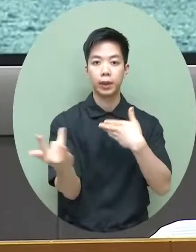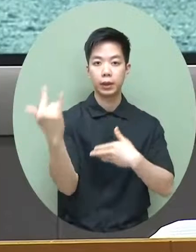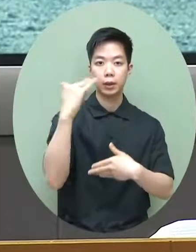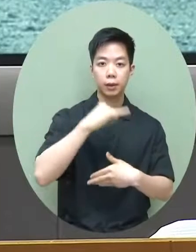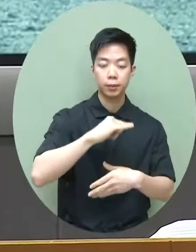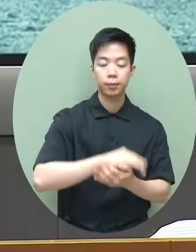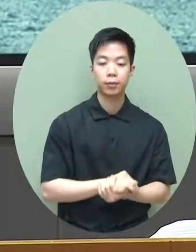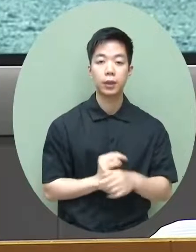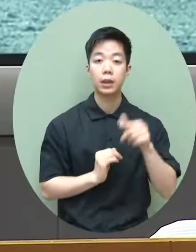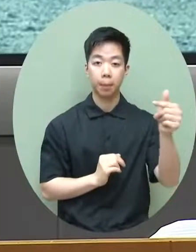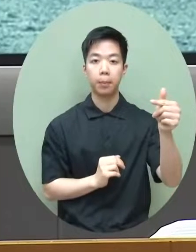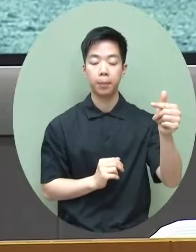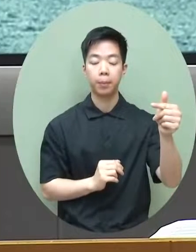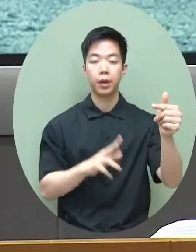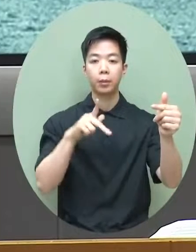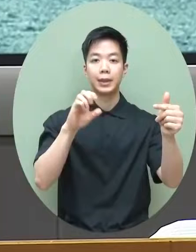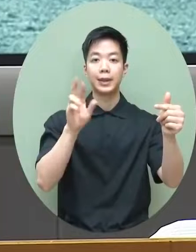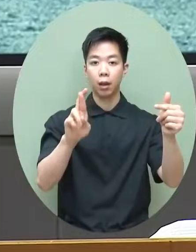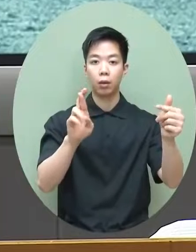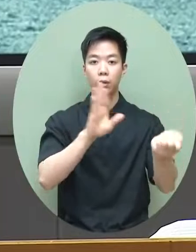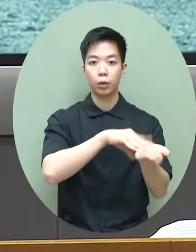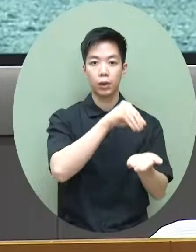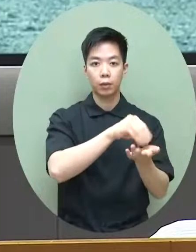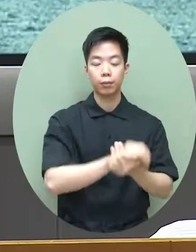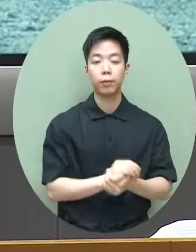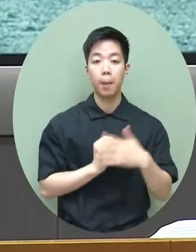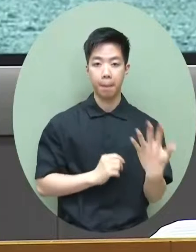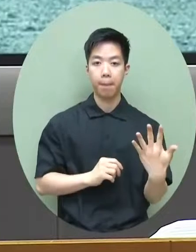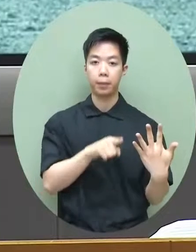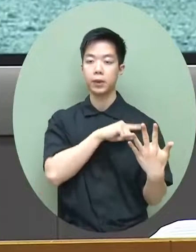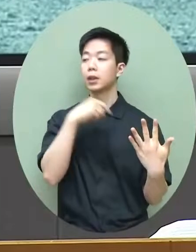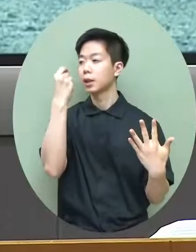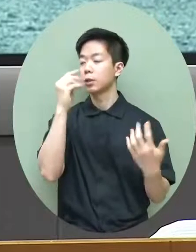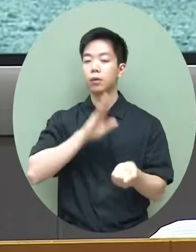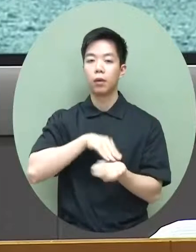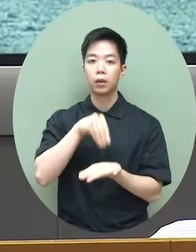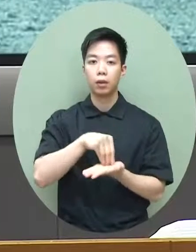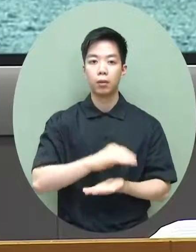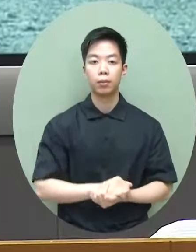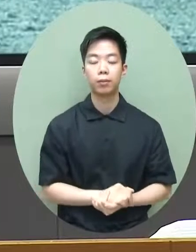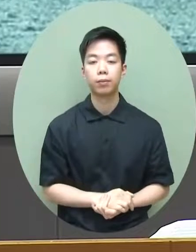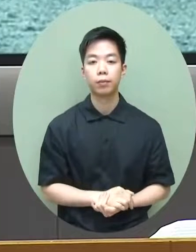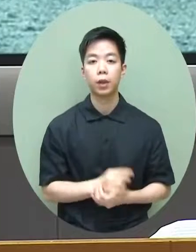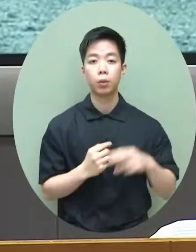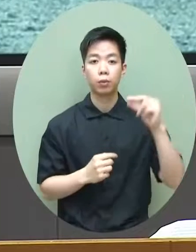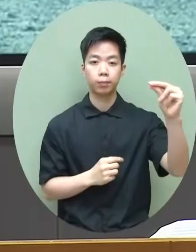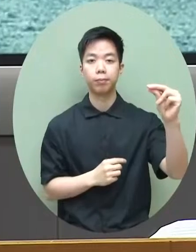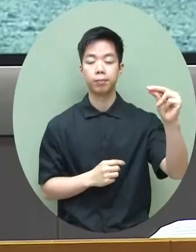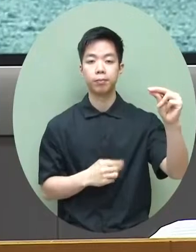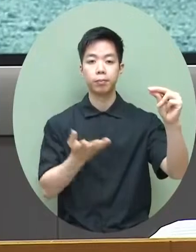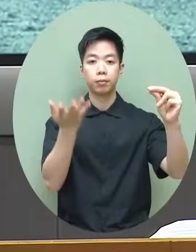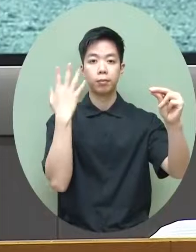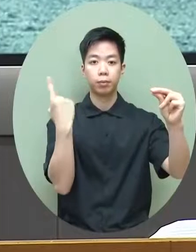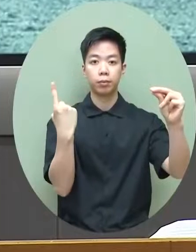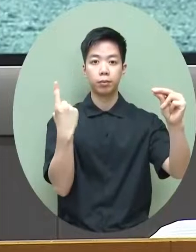10 are PCR positive cases, 5 are RAT positive cases. As for 7